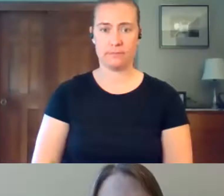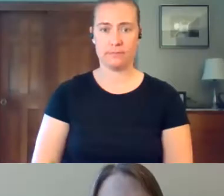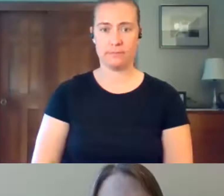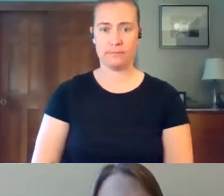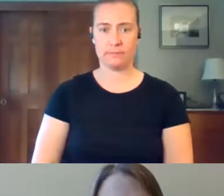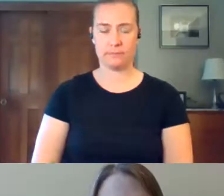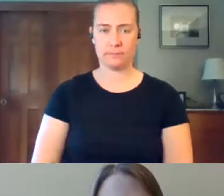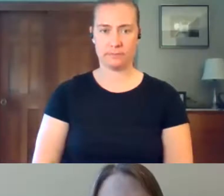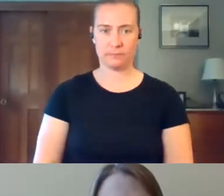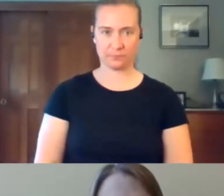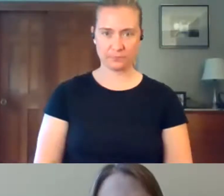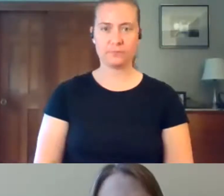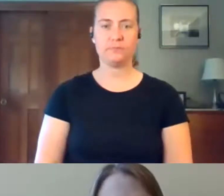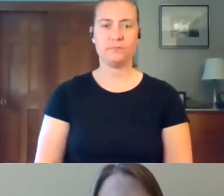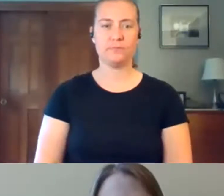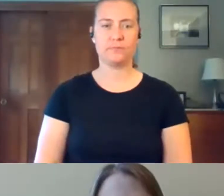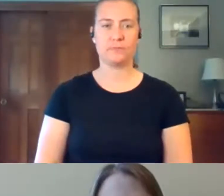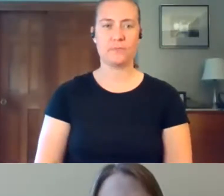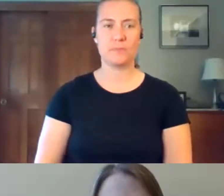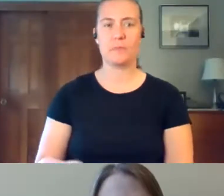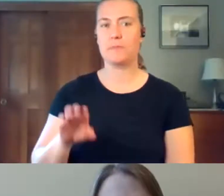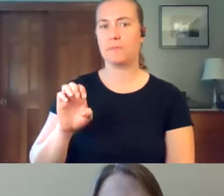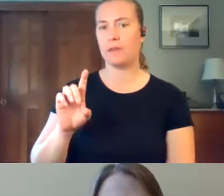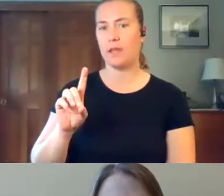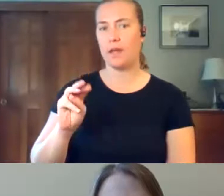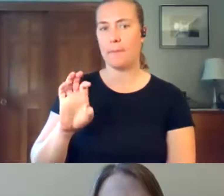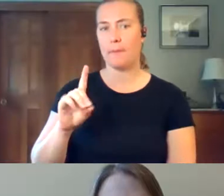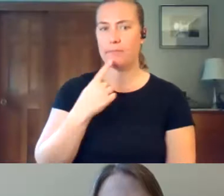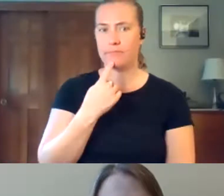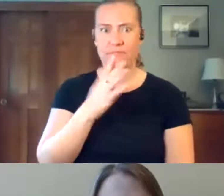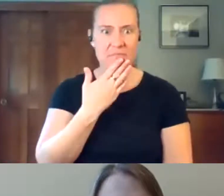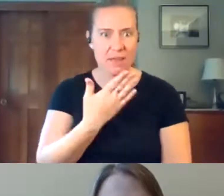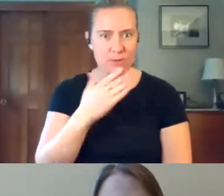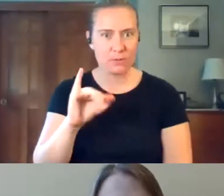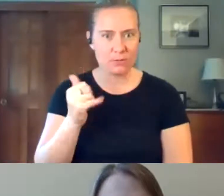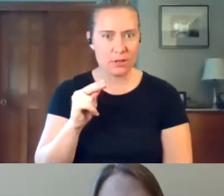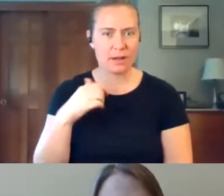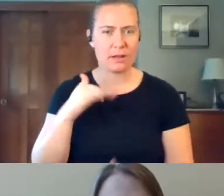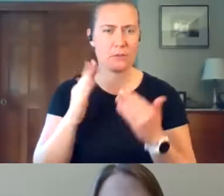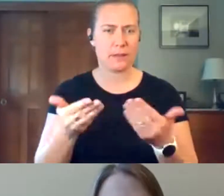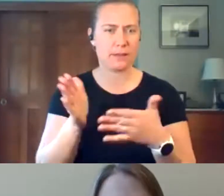All right, thank you very much, Jane. I'm gonna go ahead and share my screen.